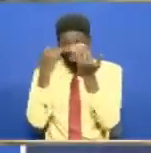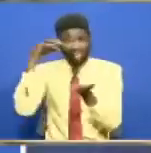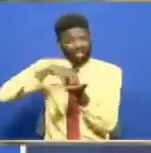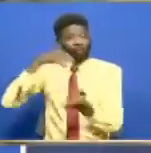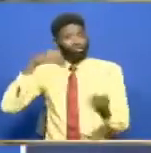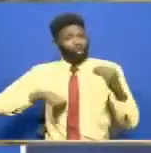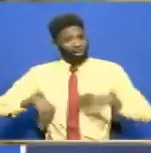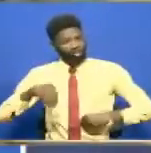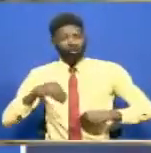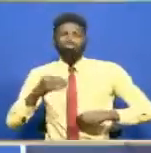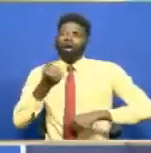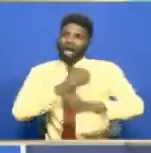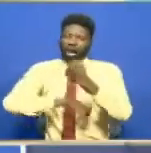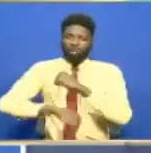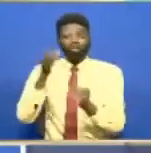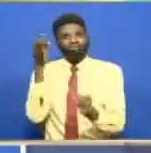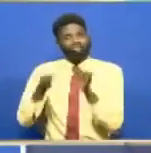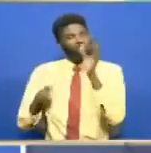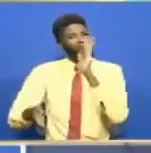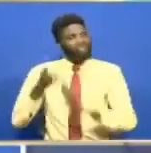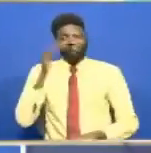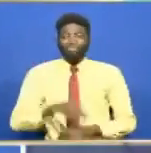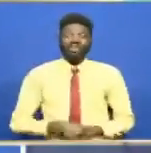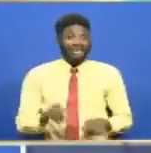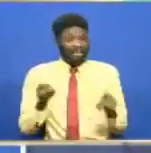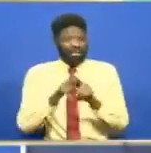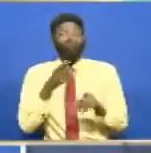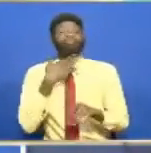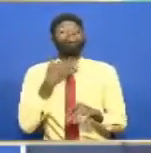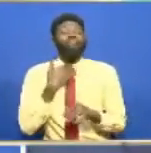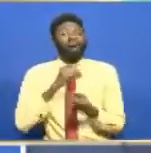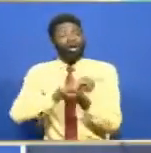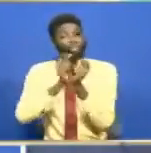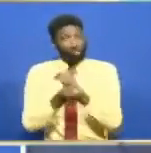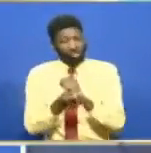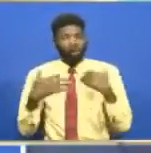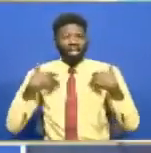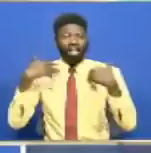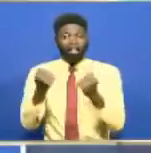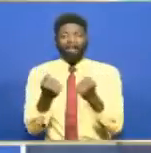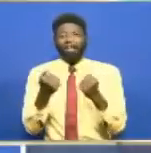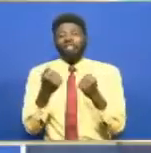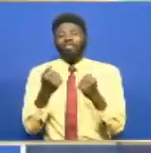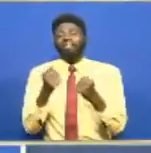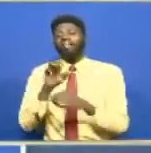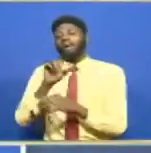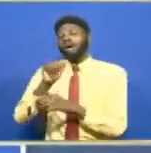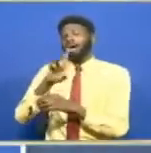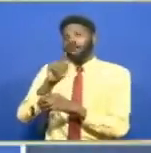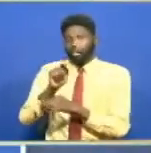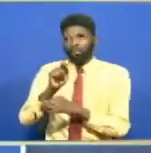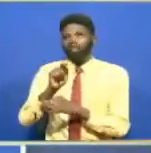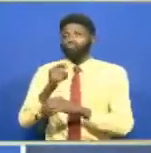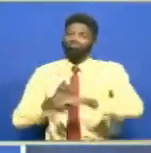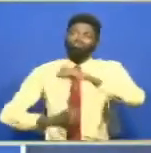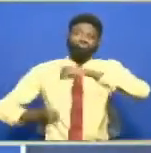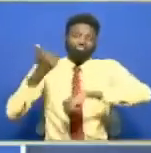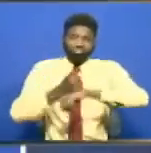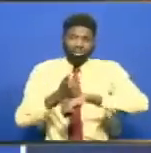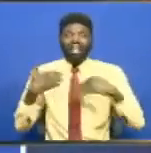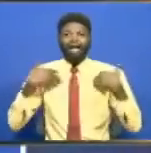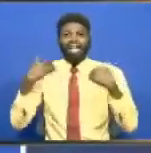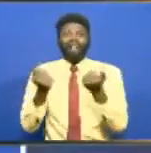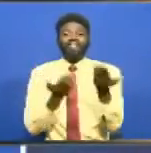report further seeks to amend the Health Act to establish the Health Services Commission. The commission shall make recommendations to the